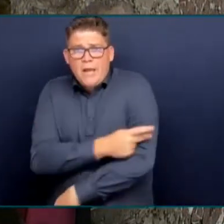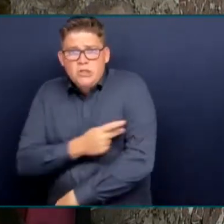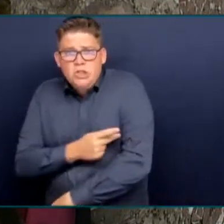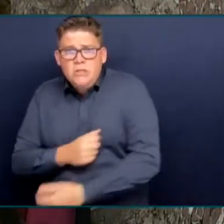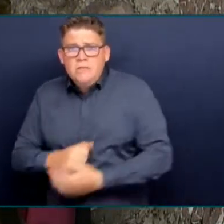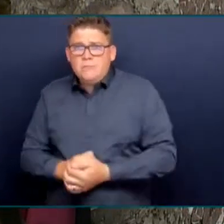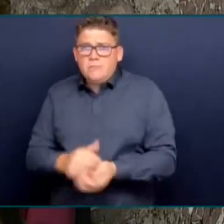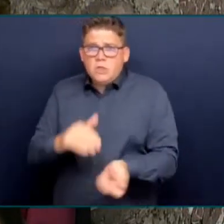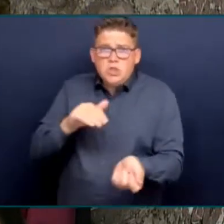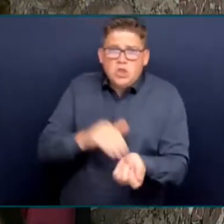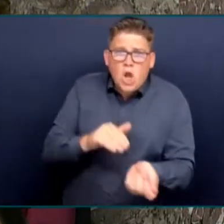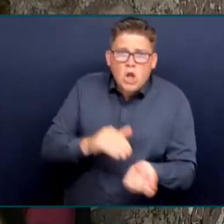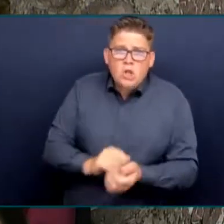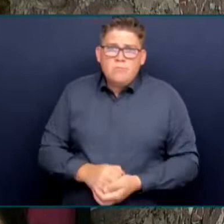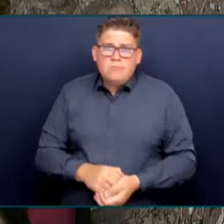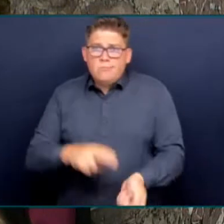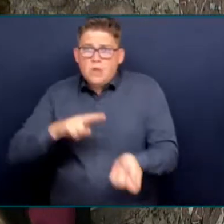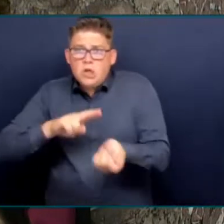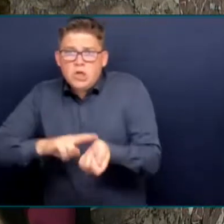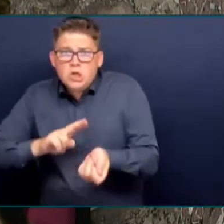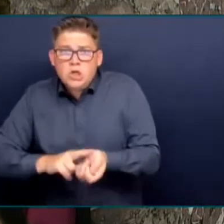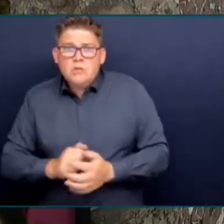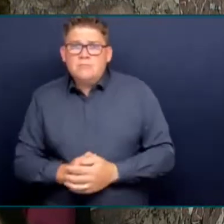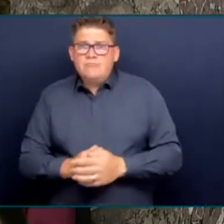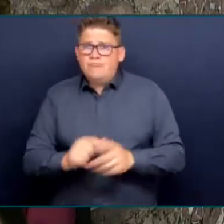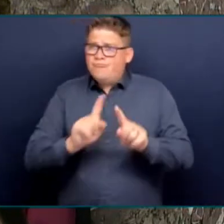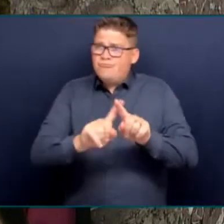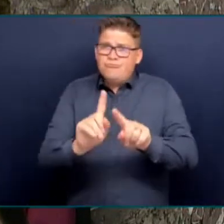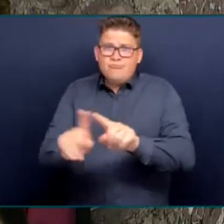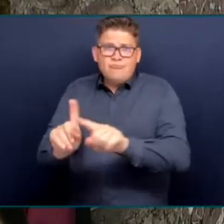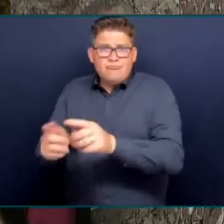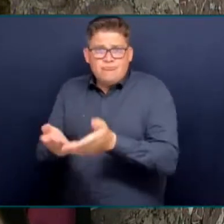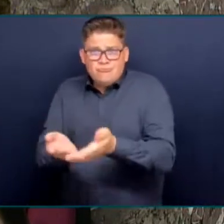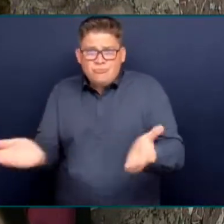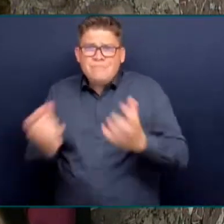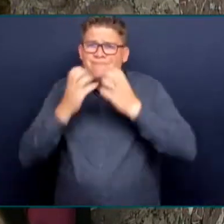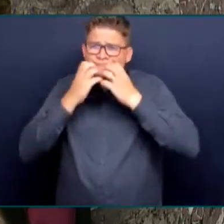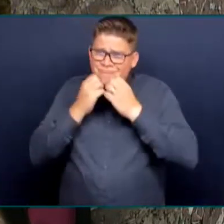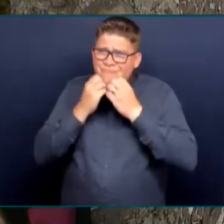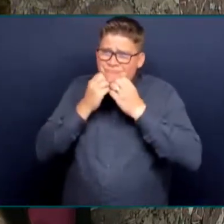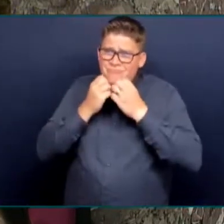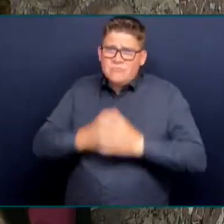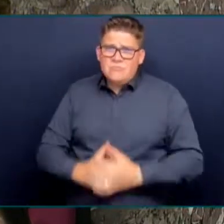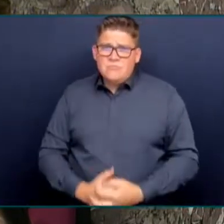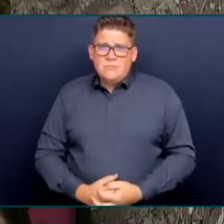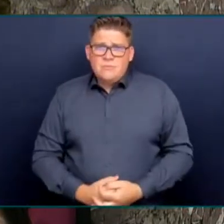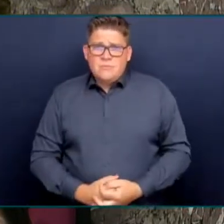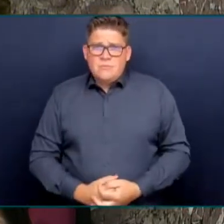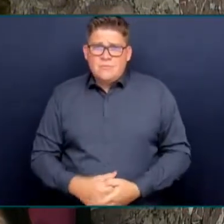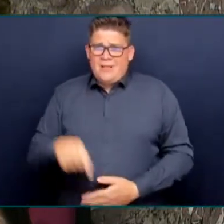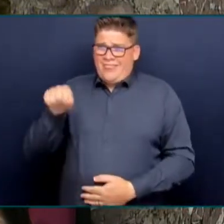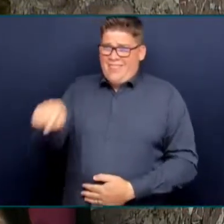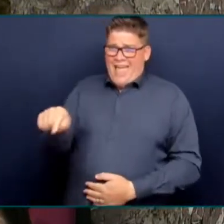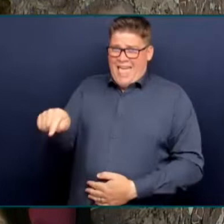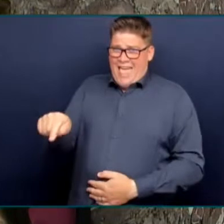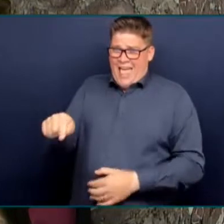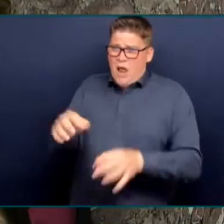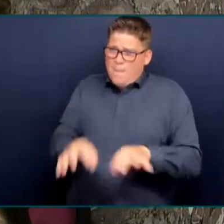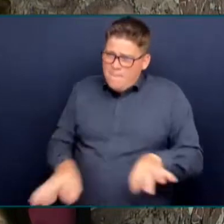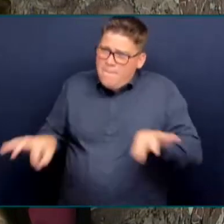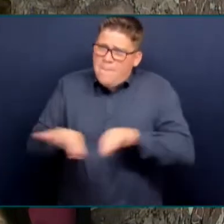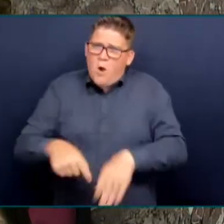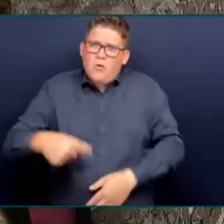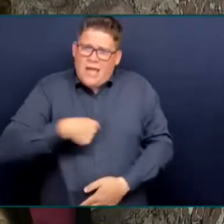healthcare workers who provide care for patients that matter, Honourable Speaker. And that is what I am focused on this time, improving care